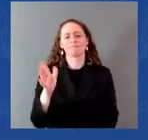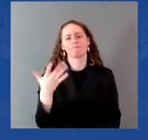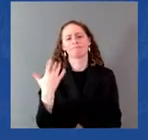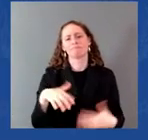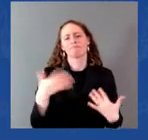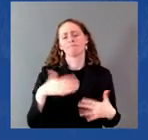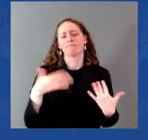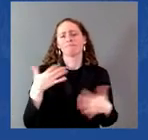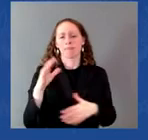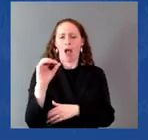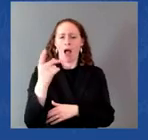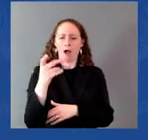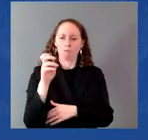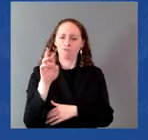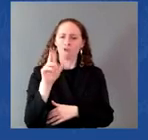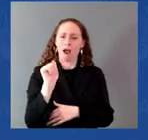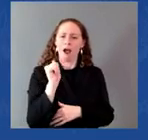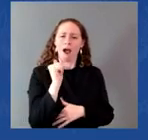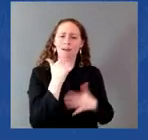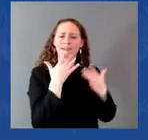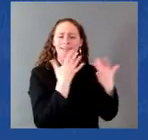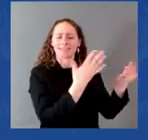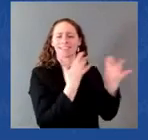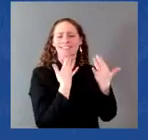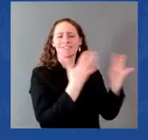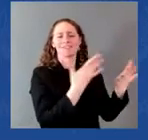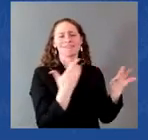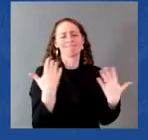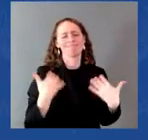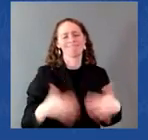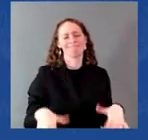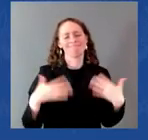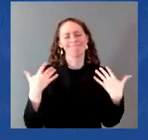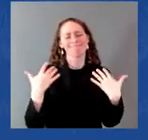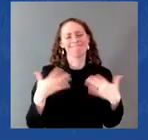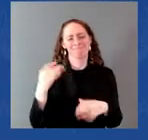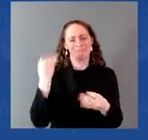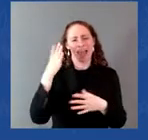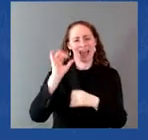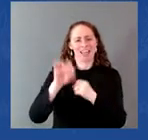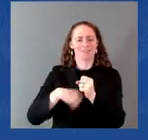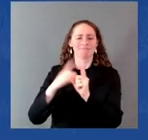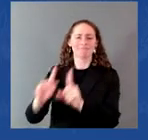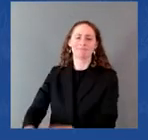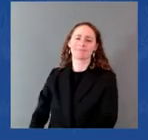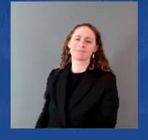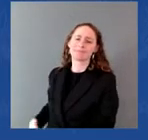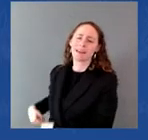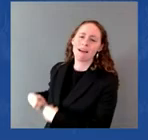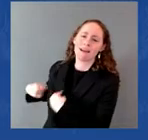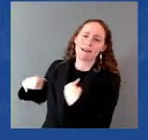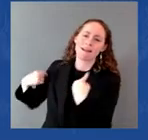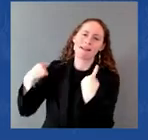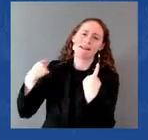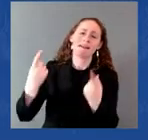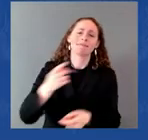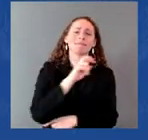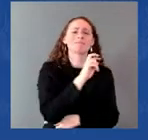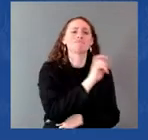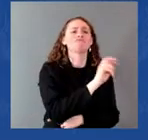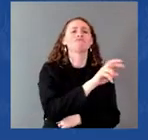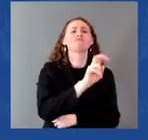performances. From the stages of the world's biggest opera houses, his defining baritone makes Shakespeare, Verdi,